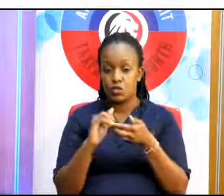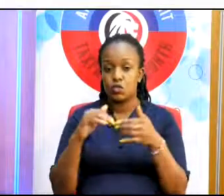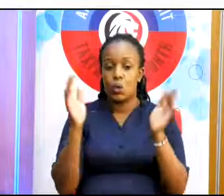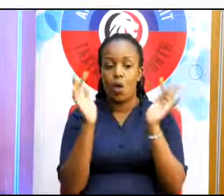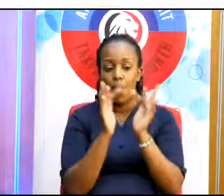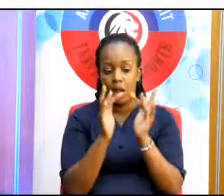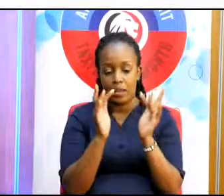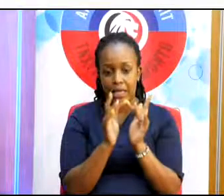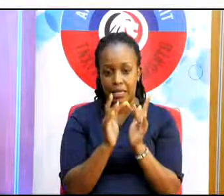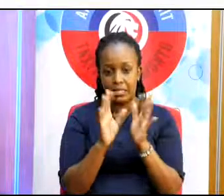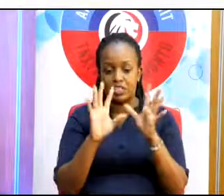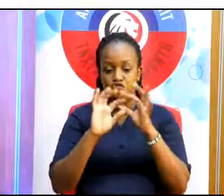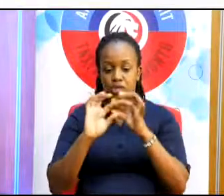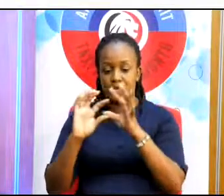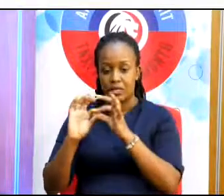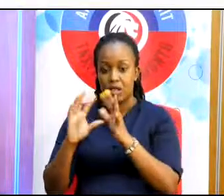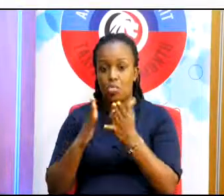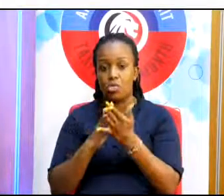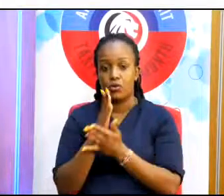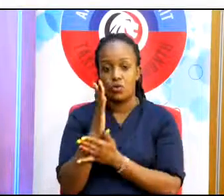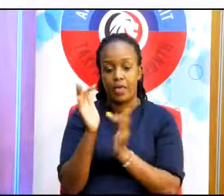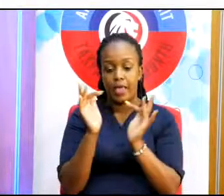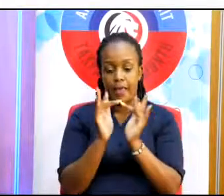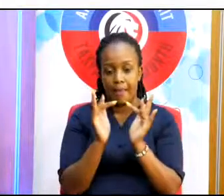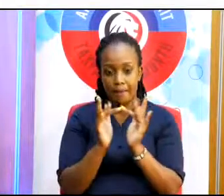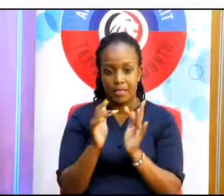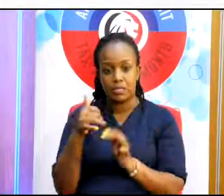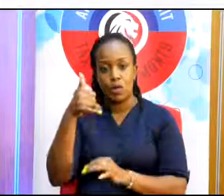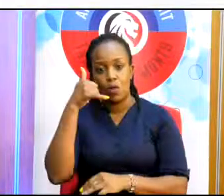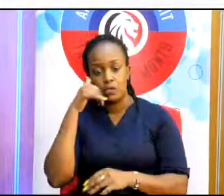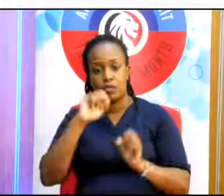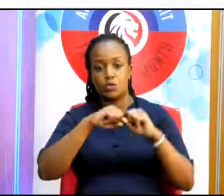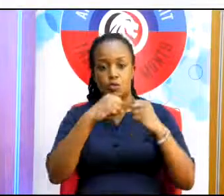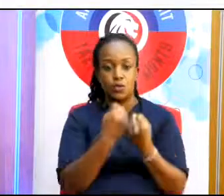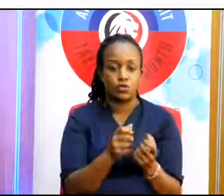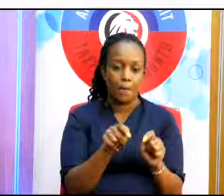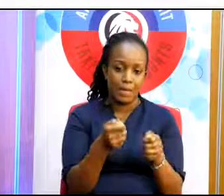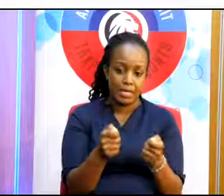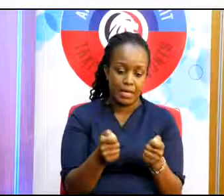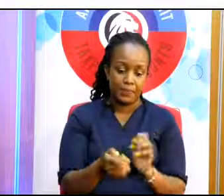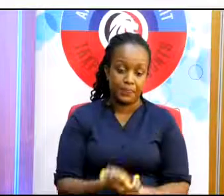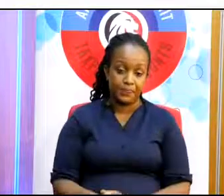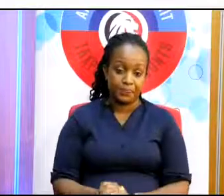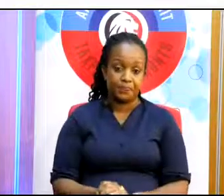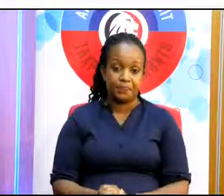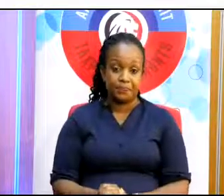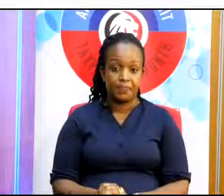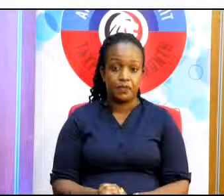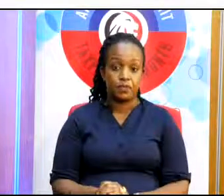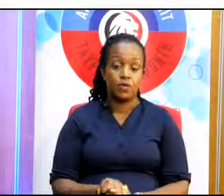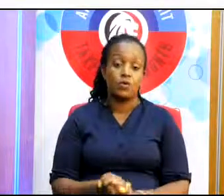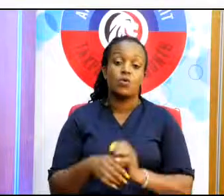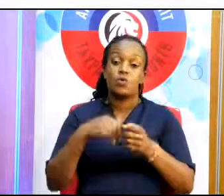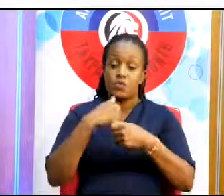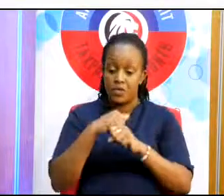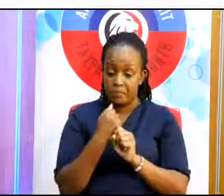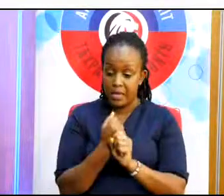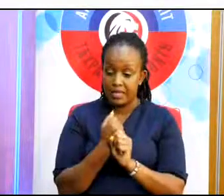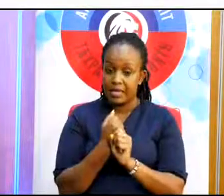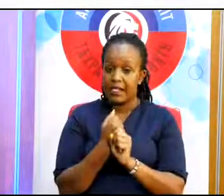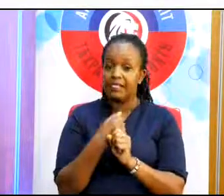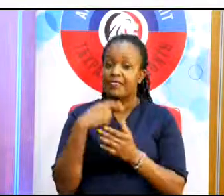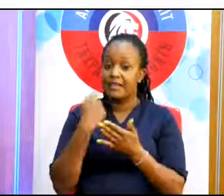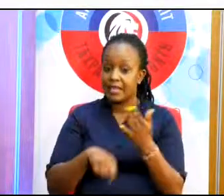online channels, emails, calls, social media, and chats. So we kept our taxpayers engaged through